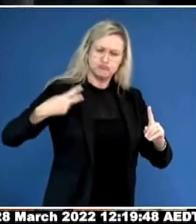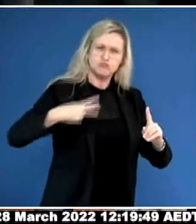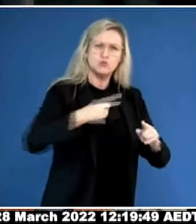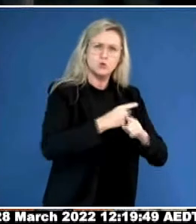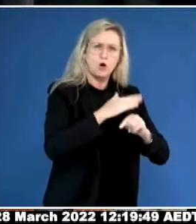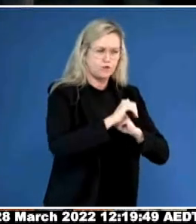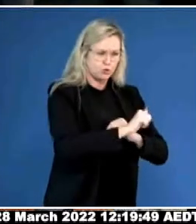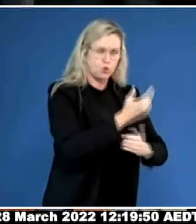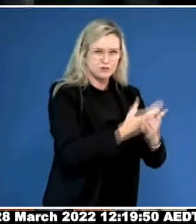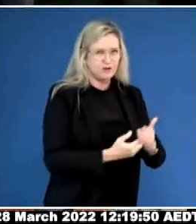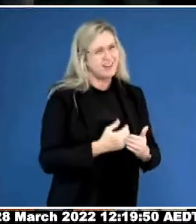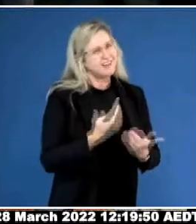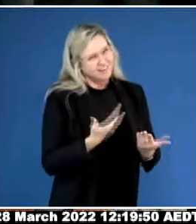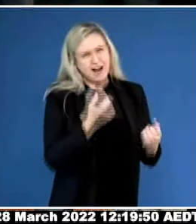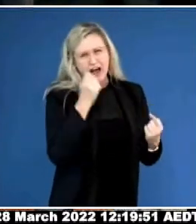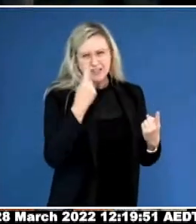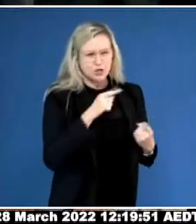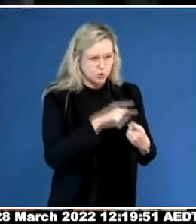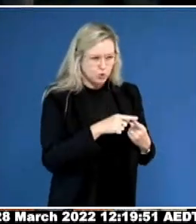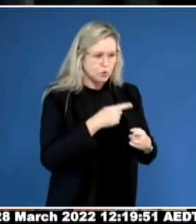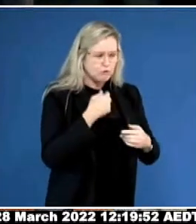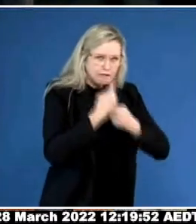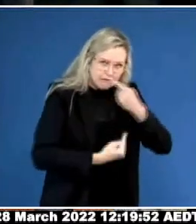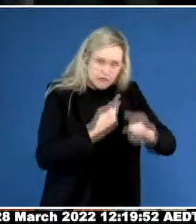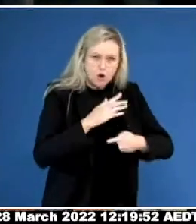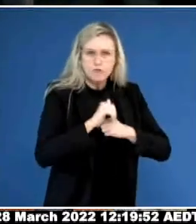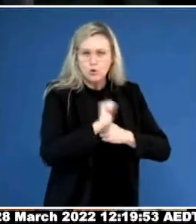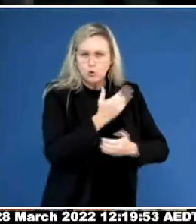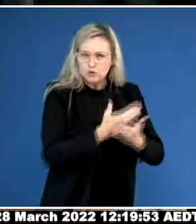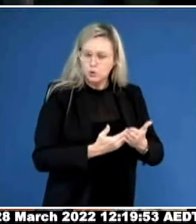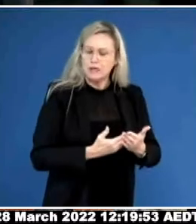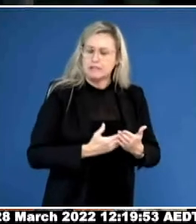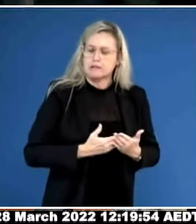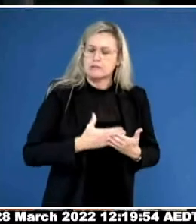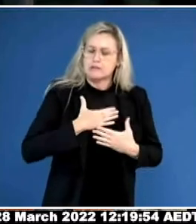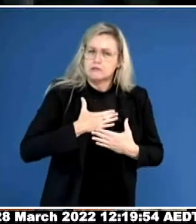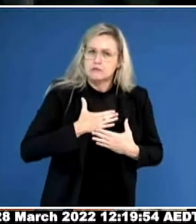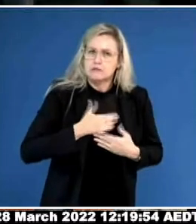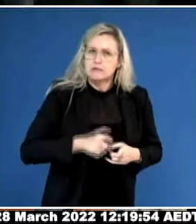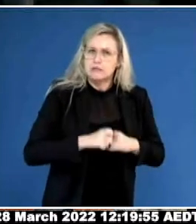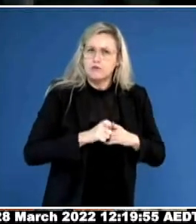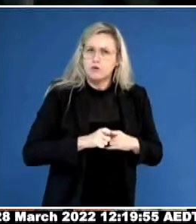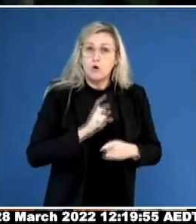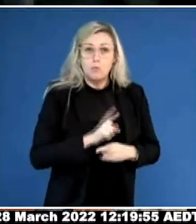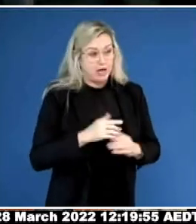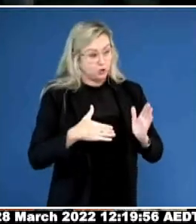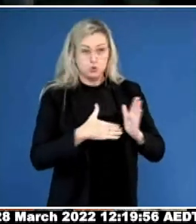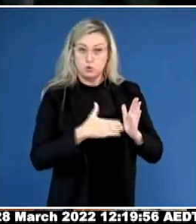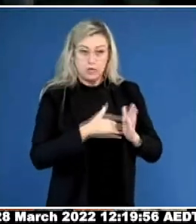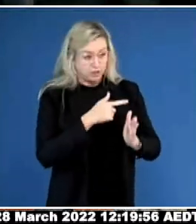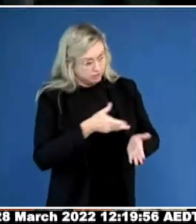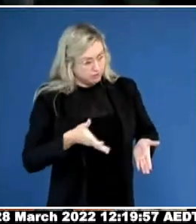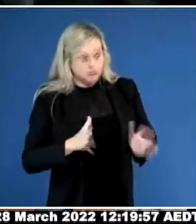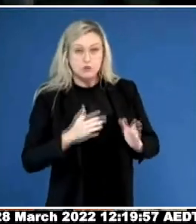to talk about the personal experiences, but I think you've said today you will talk about these experiences, yes, but this might be the